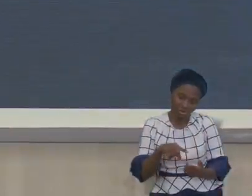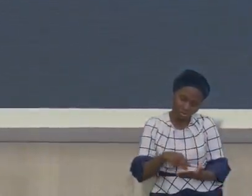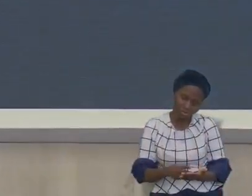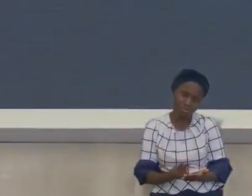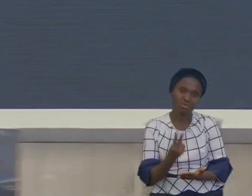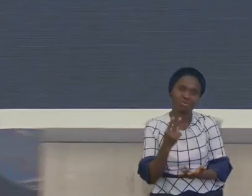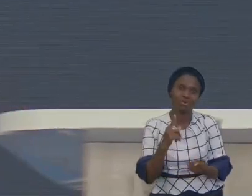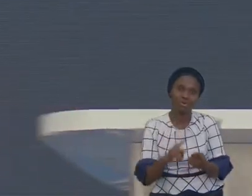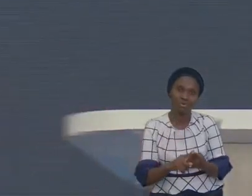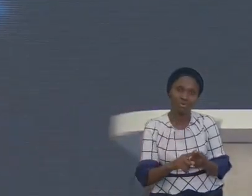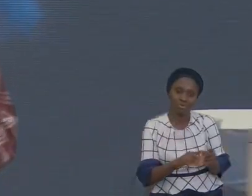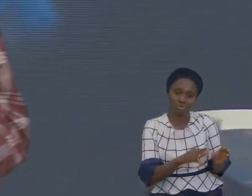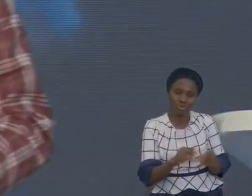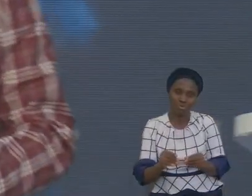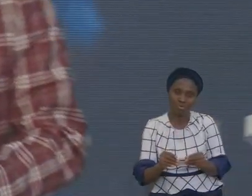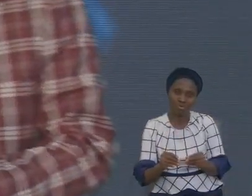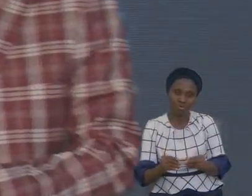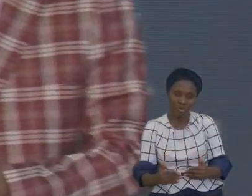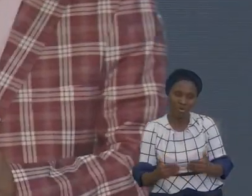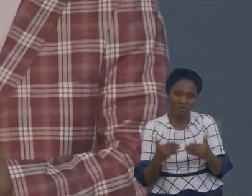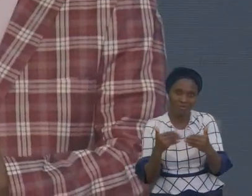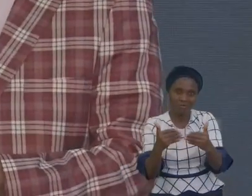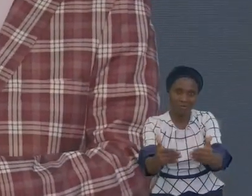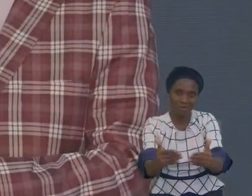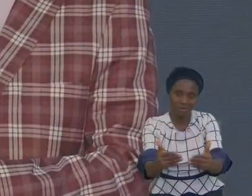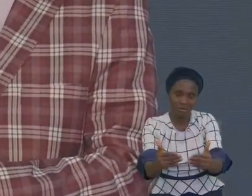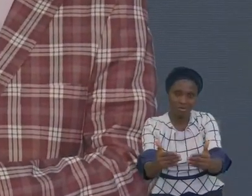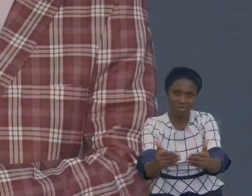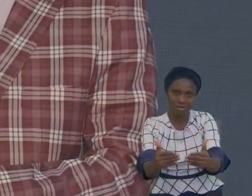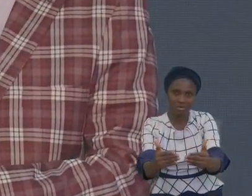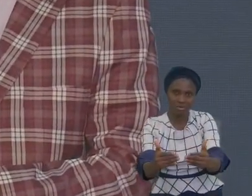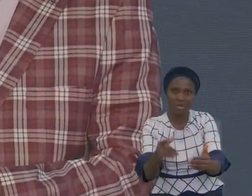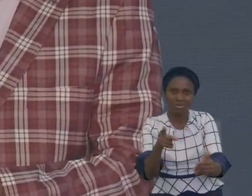any backbone to stand courageously,